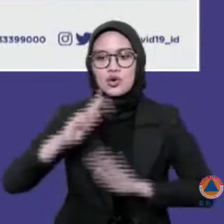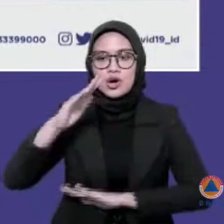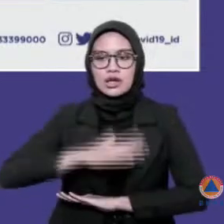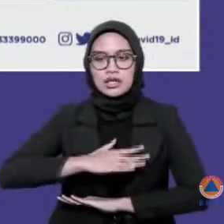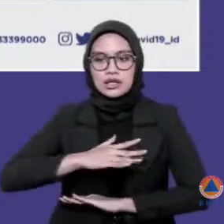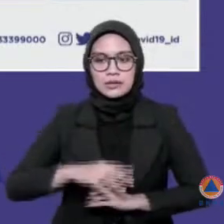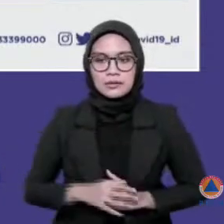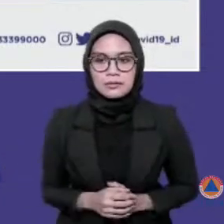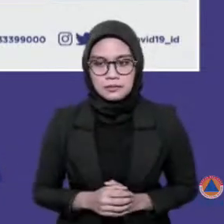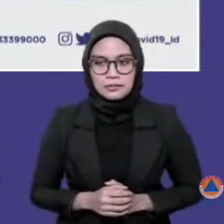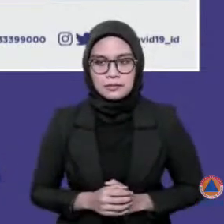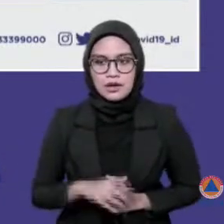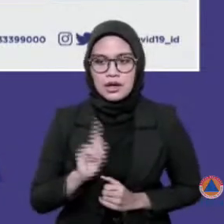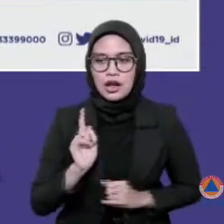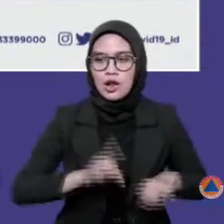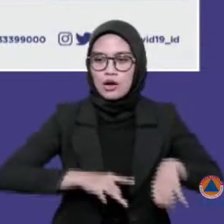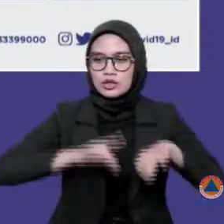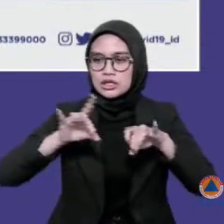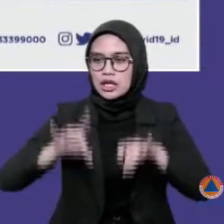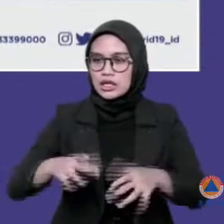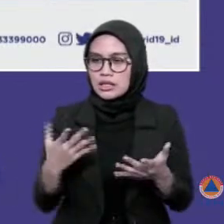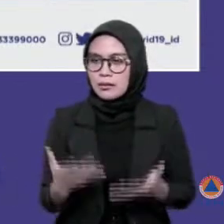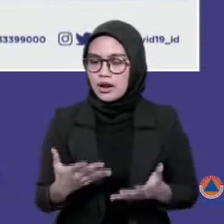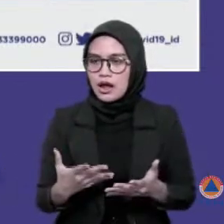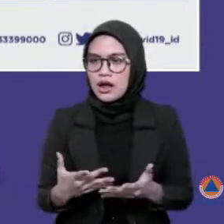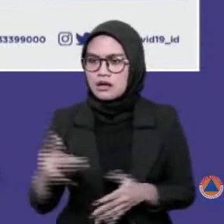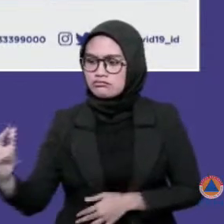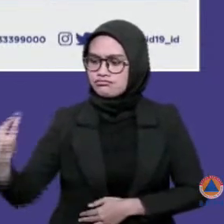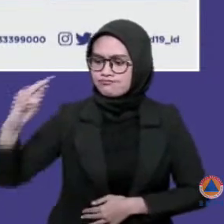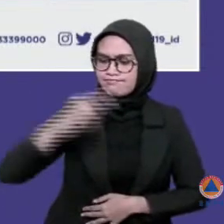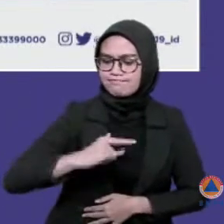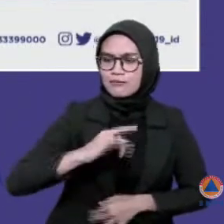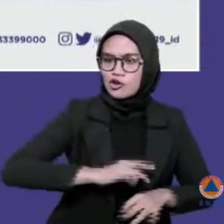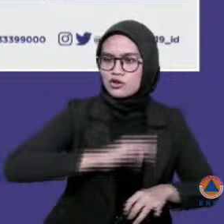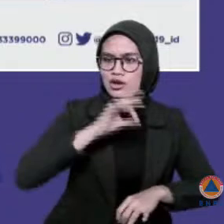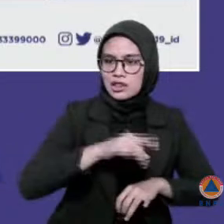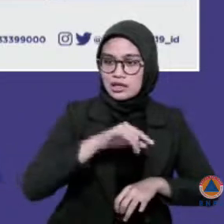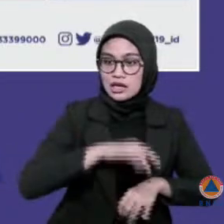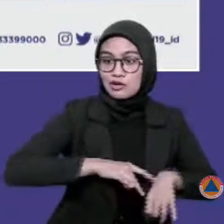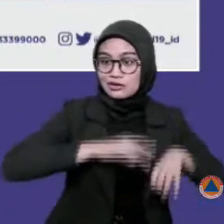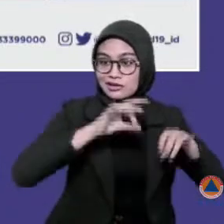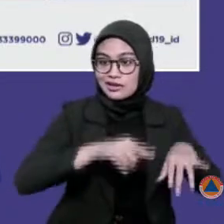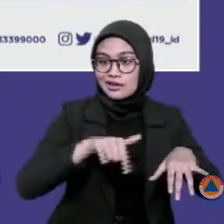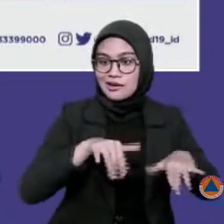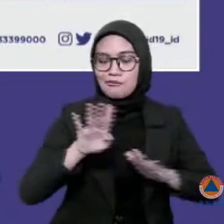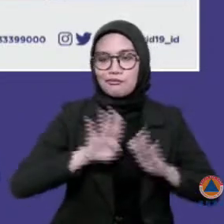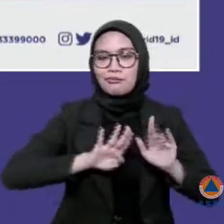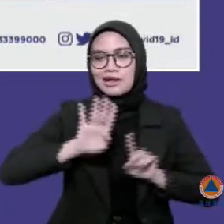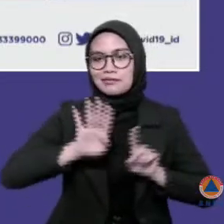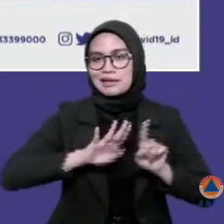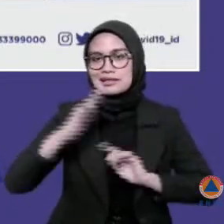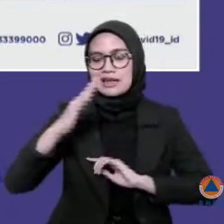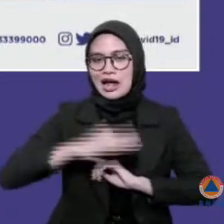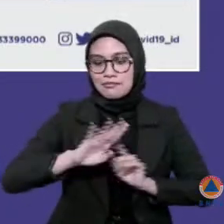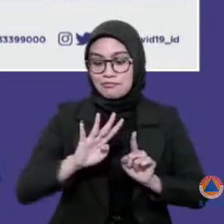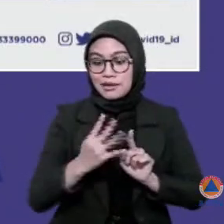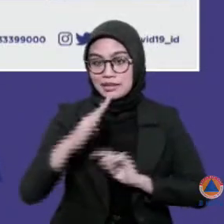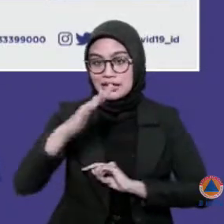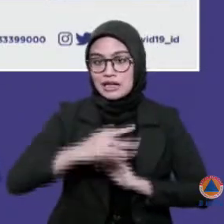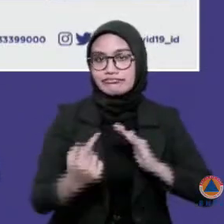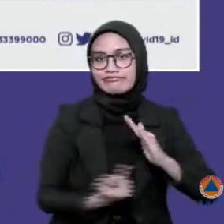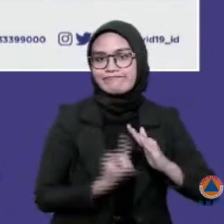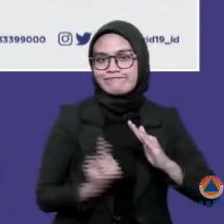Australia imposed a 14-day quarantine for its citizens who have just returned from 9 countries in